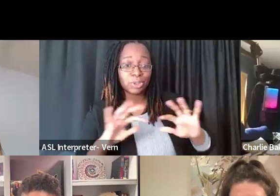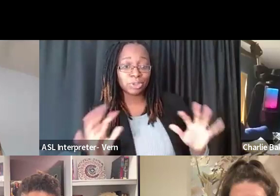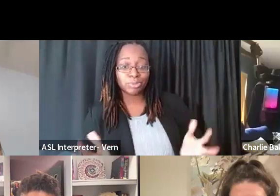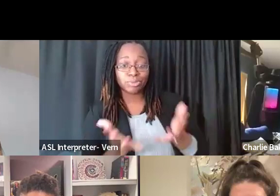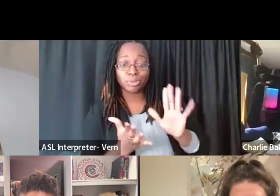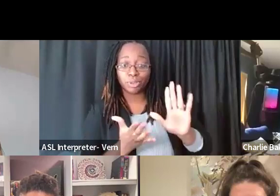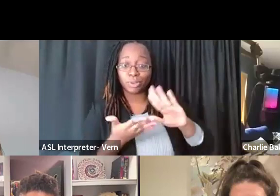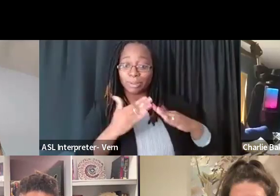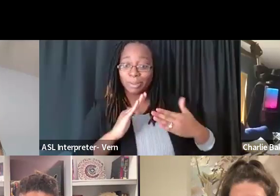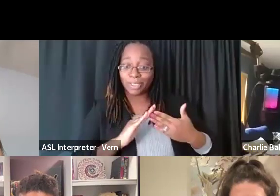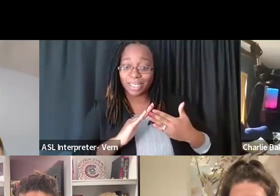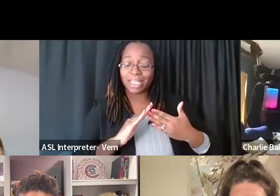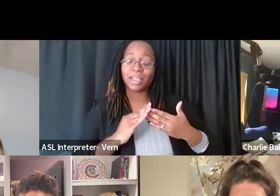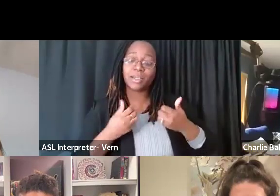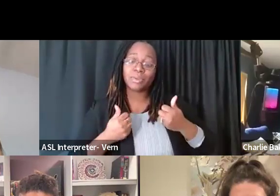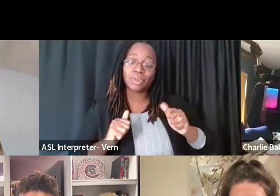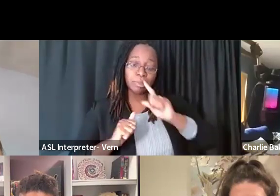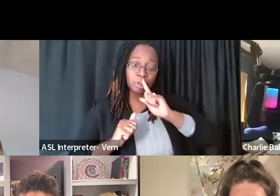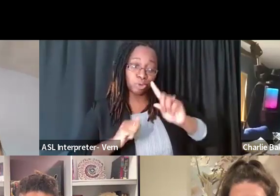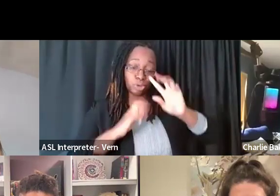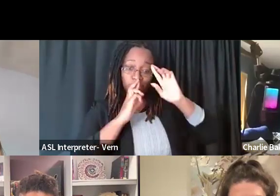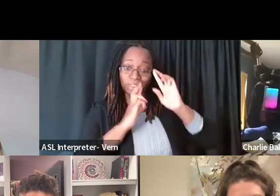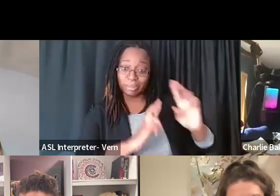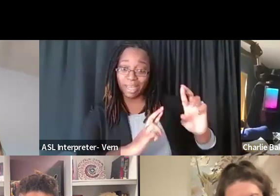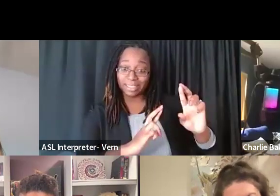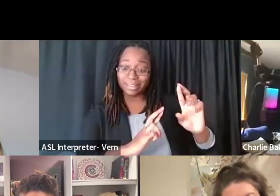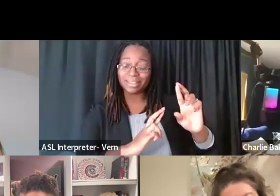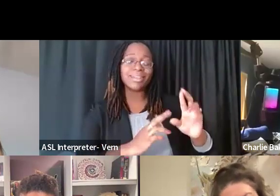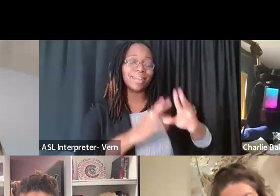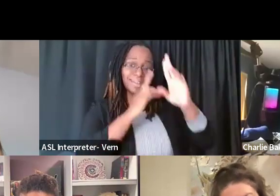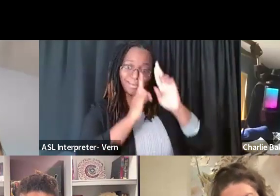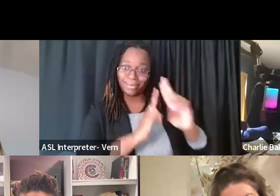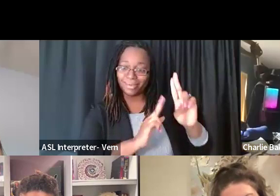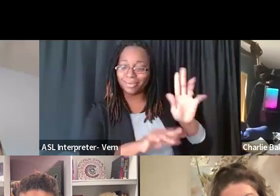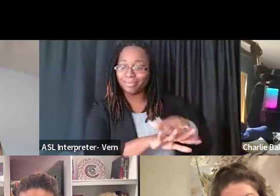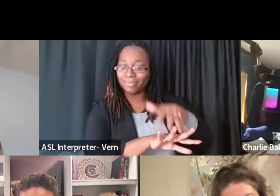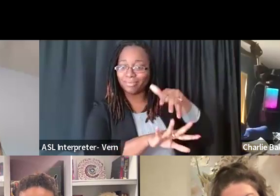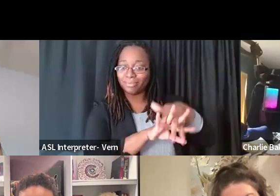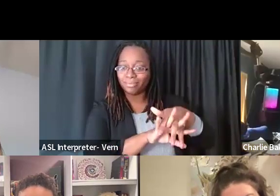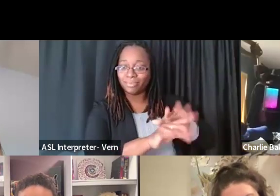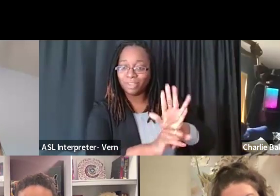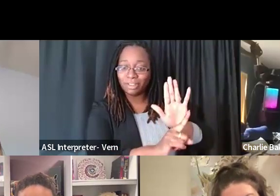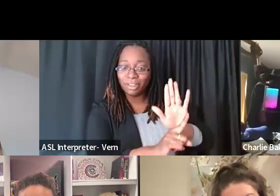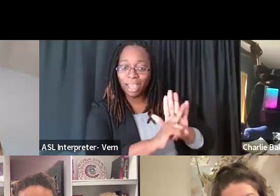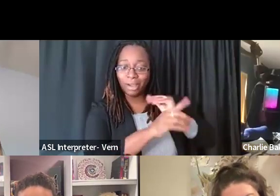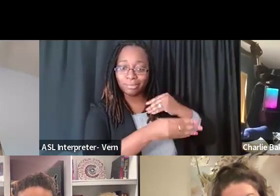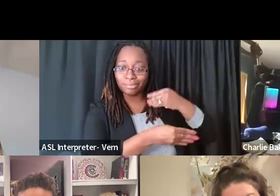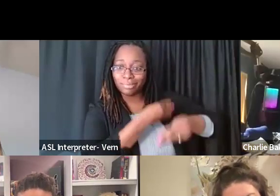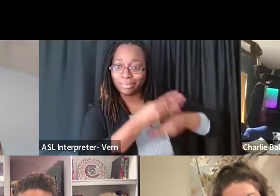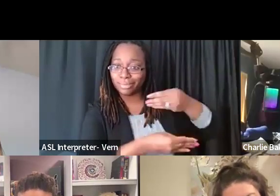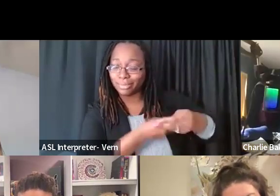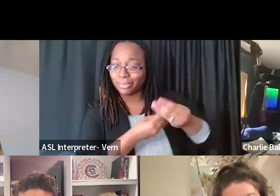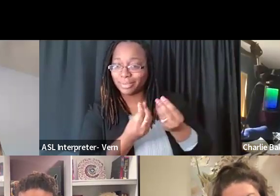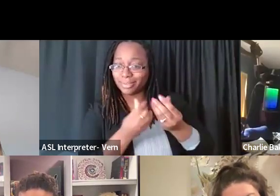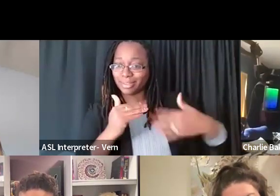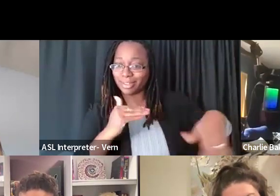pays respect to and honors the Native American legacy of this land that we are so blessed